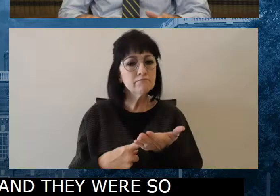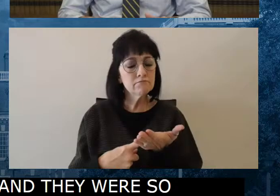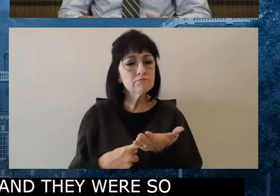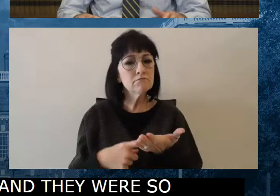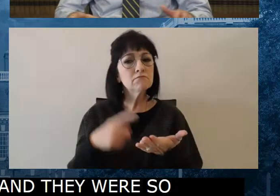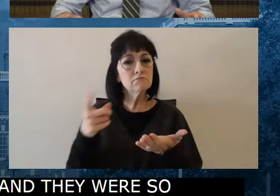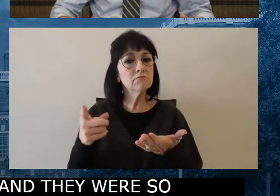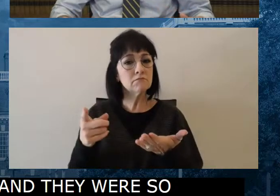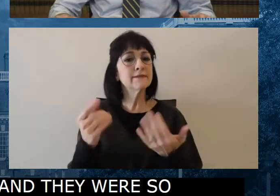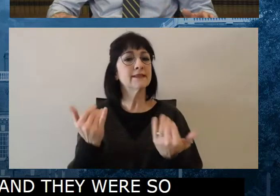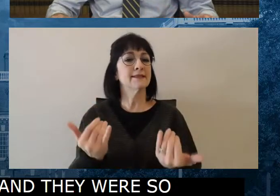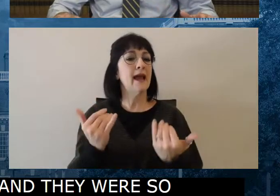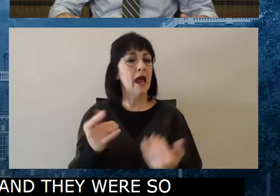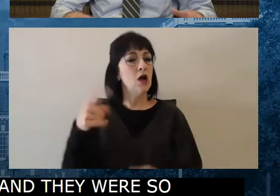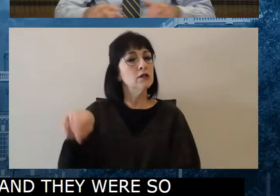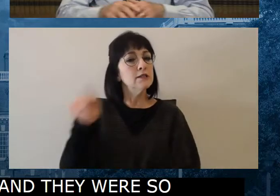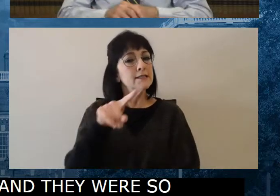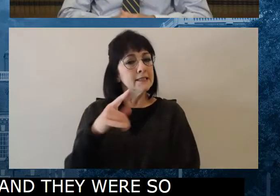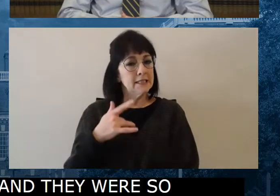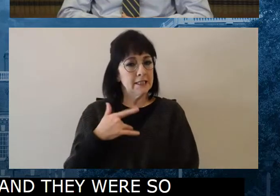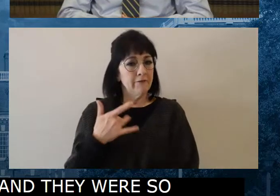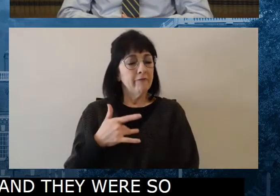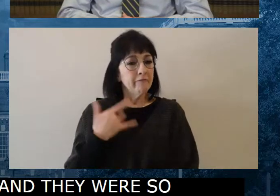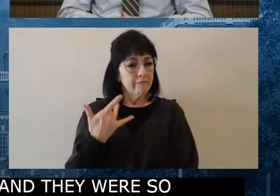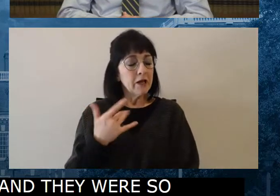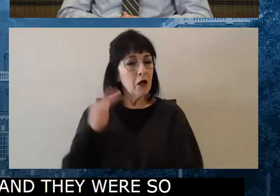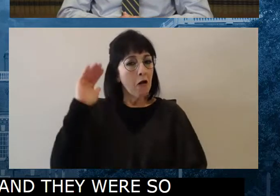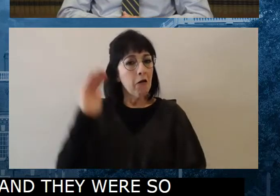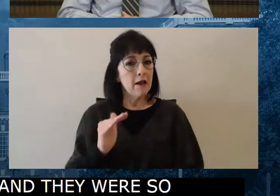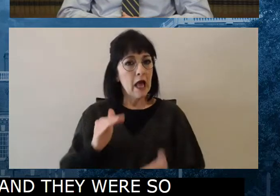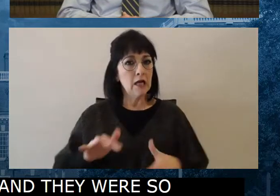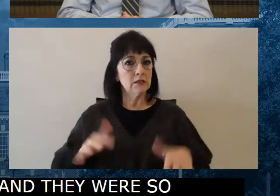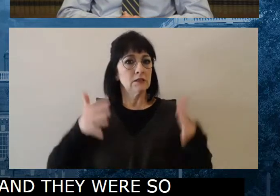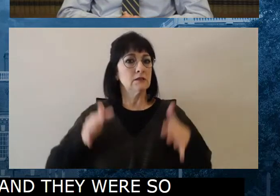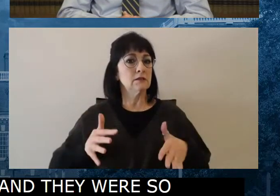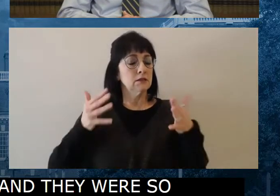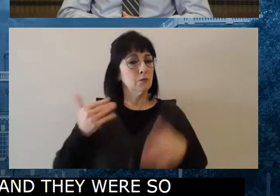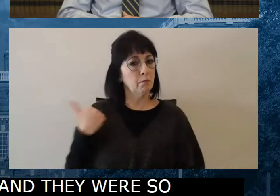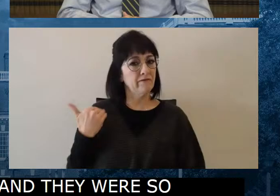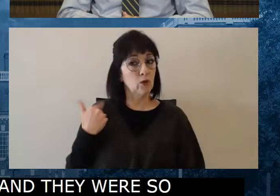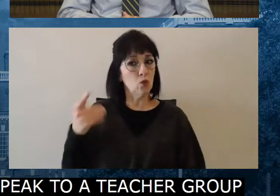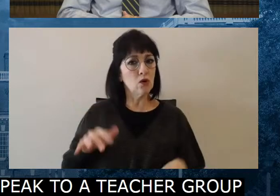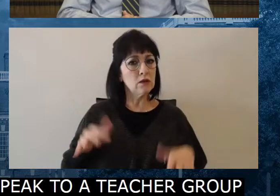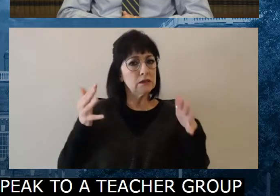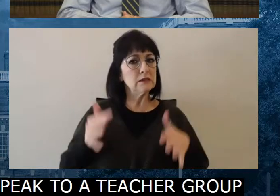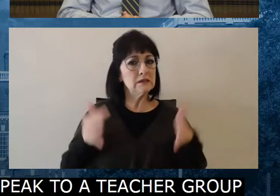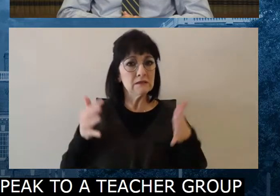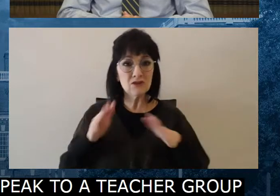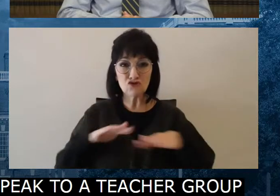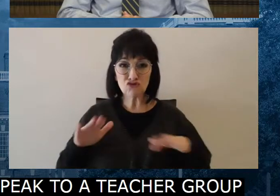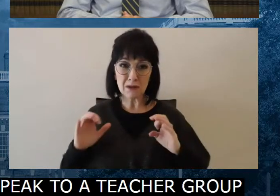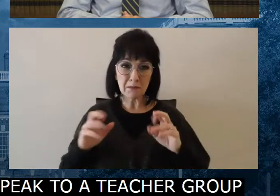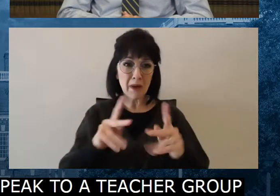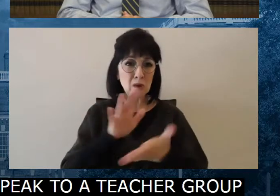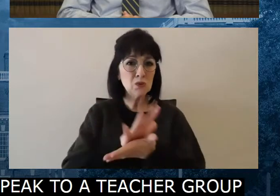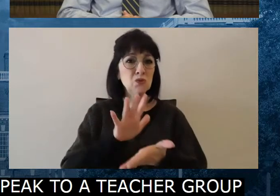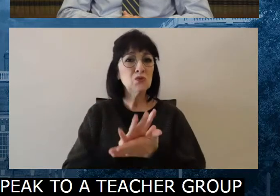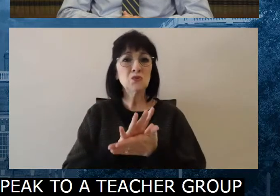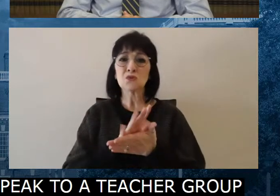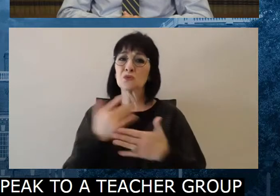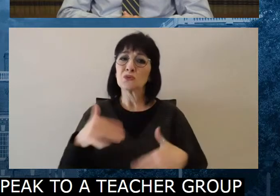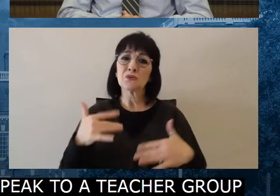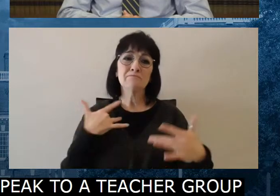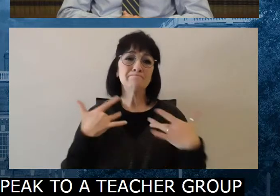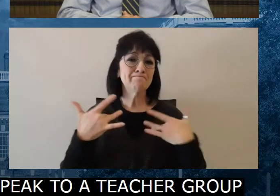in anxiety amongst teachers and staff as more people get vaccinated and as the community gets healthier.